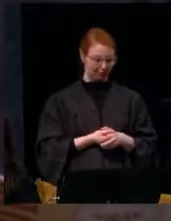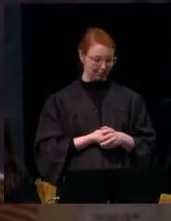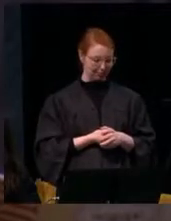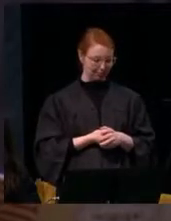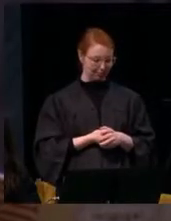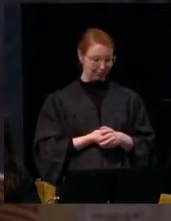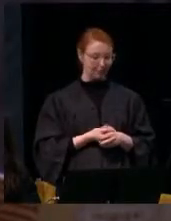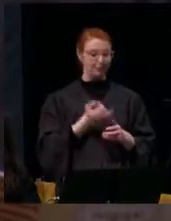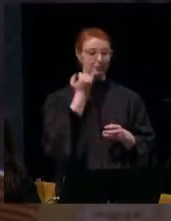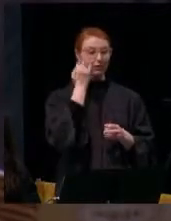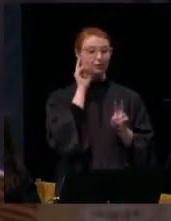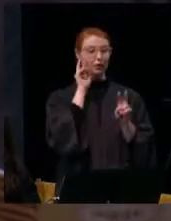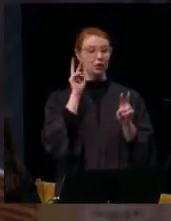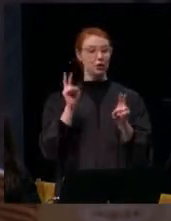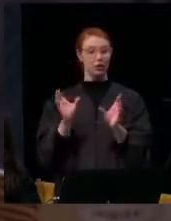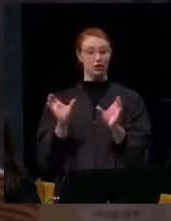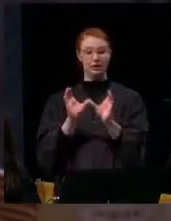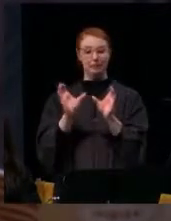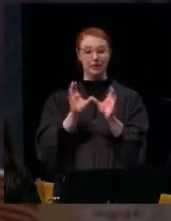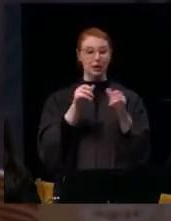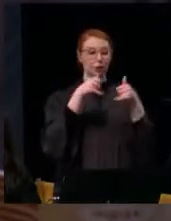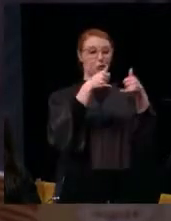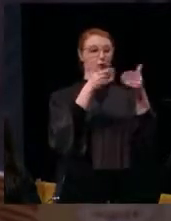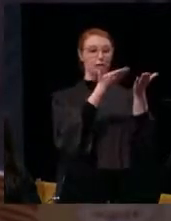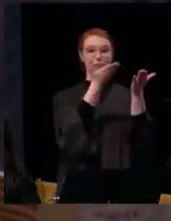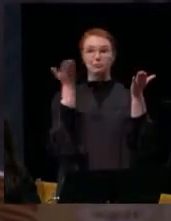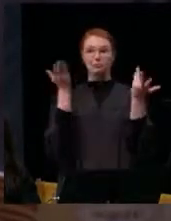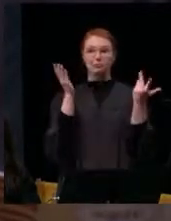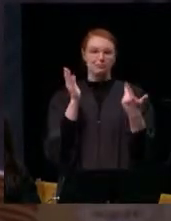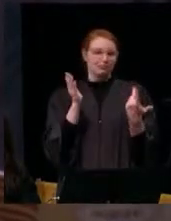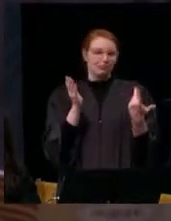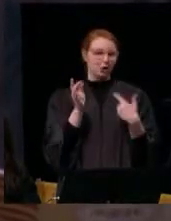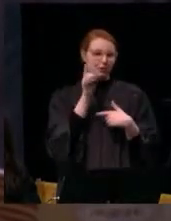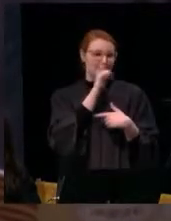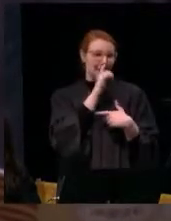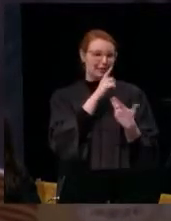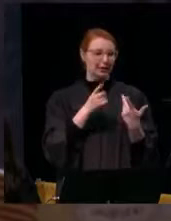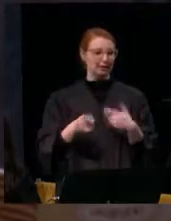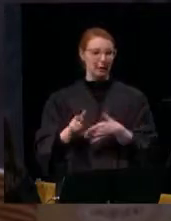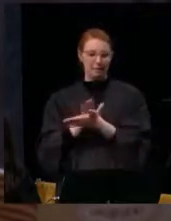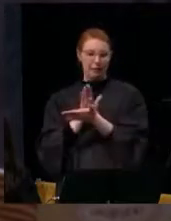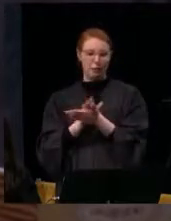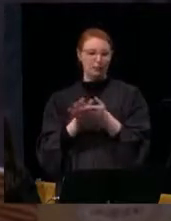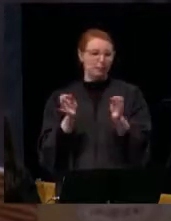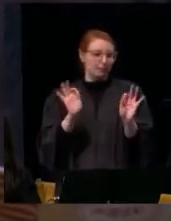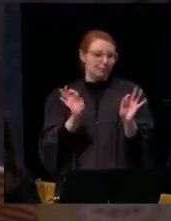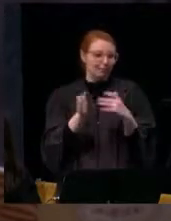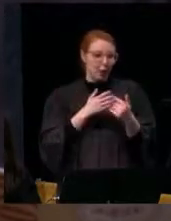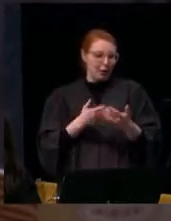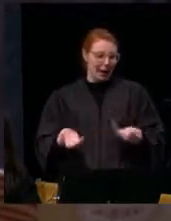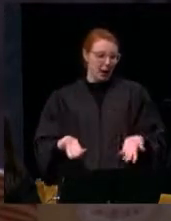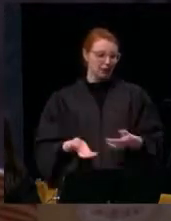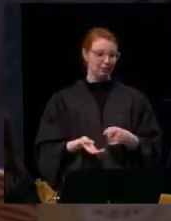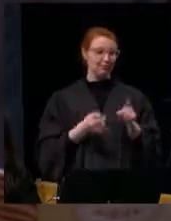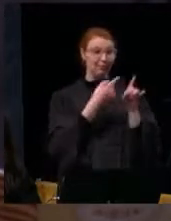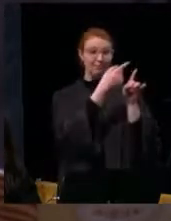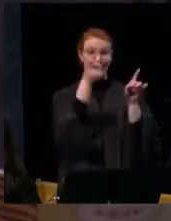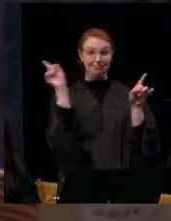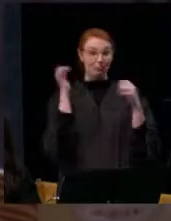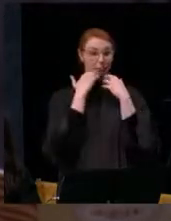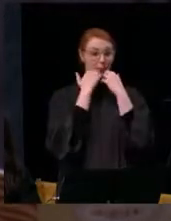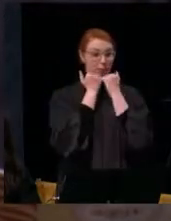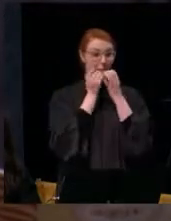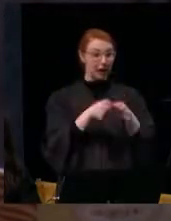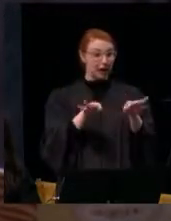When you look at your certificates and trophies, you can say they're just plastic and paper. They don't matter. None of that really